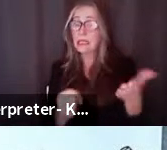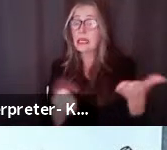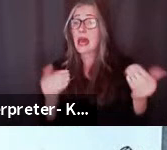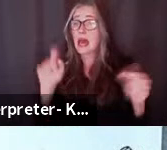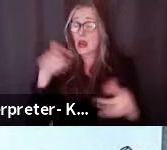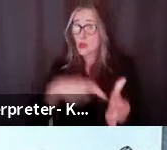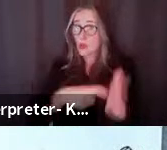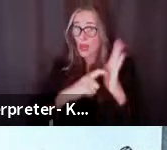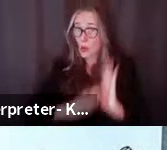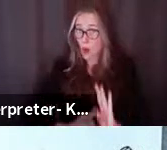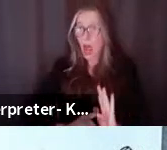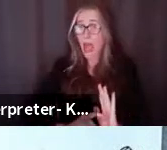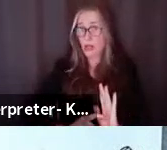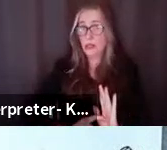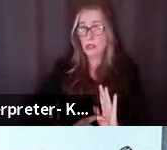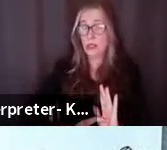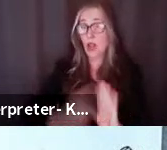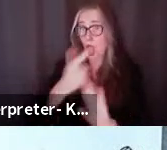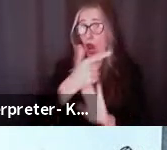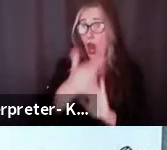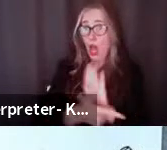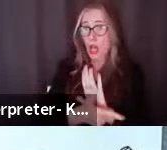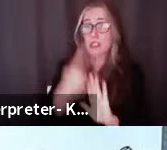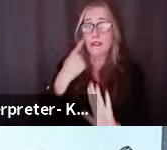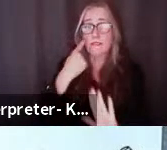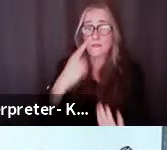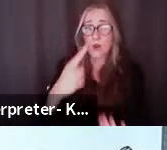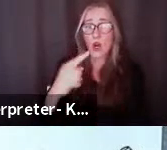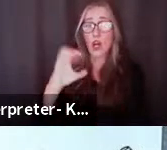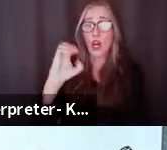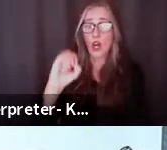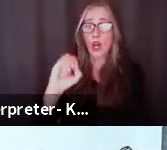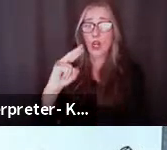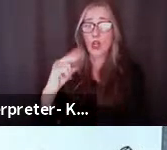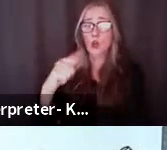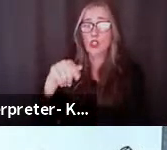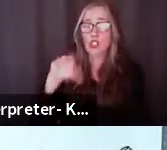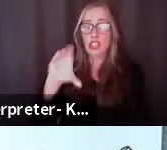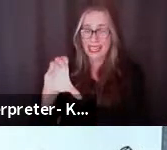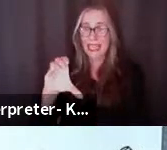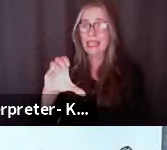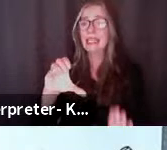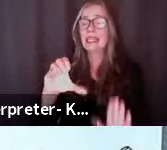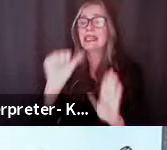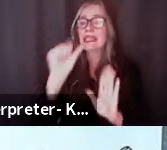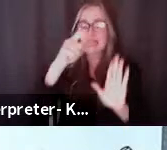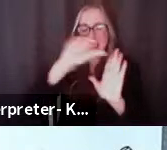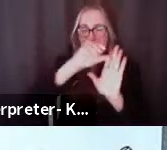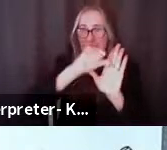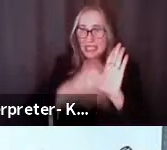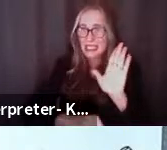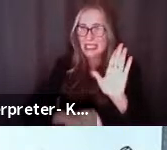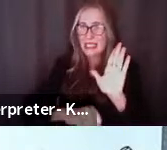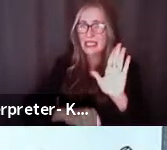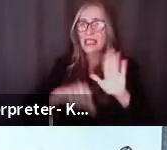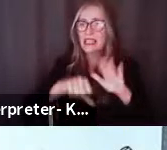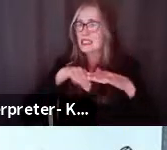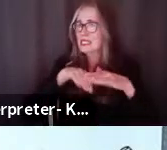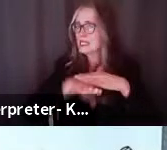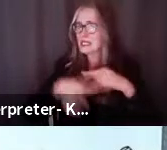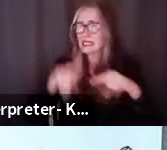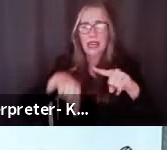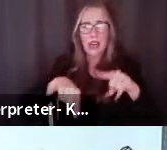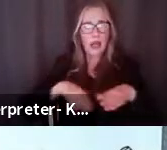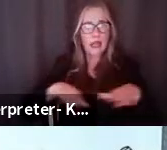eugenic sterilization laws by 1935 and our lab's current research focus is on this history